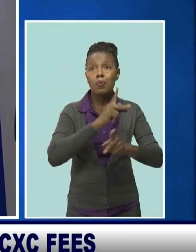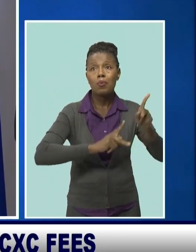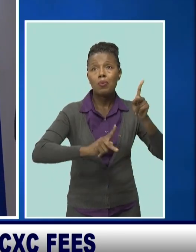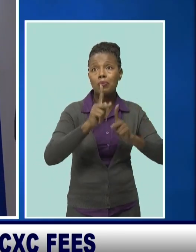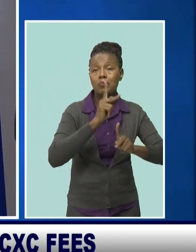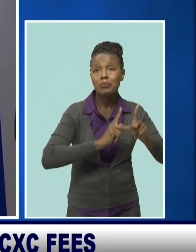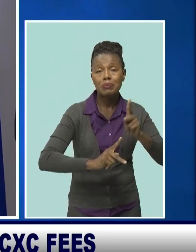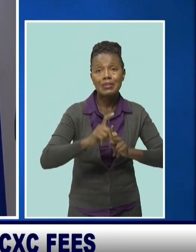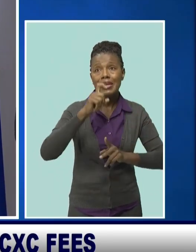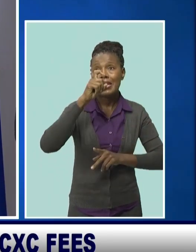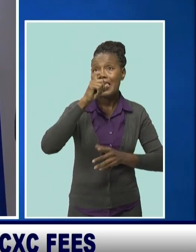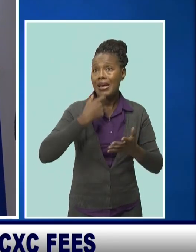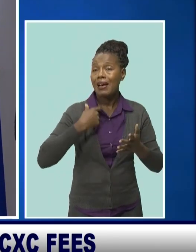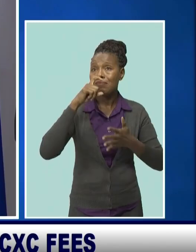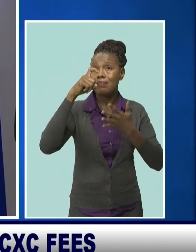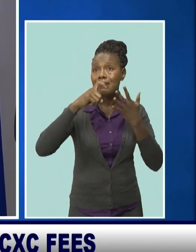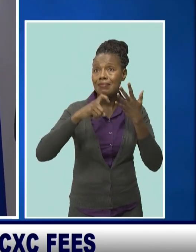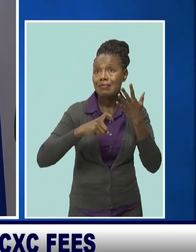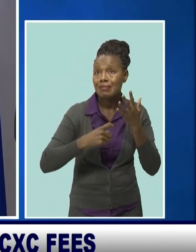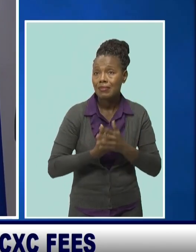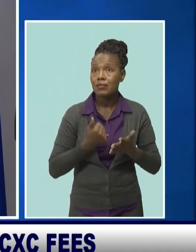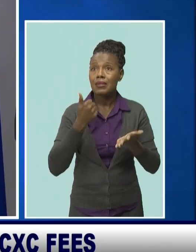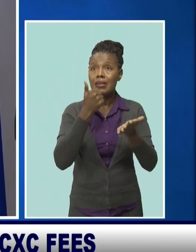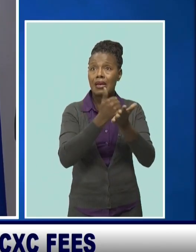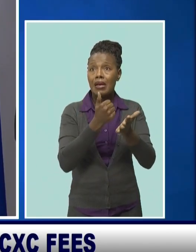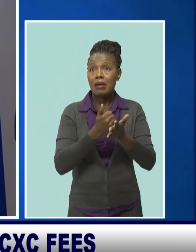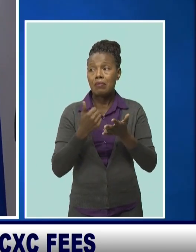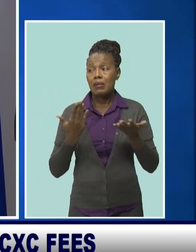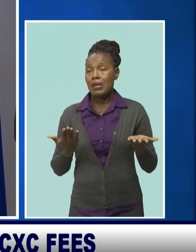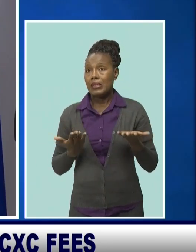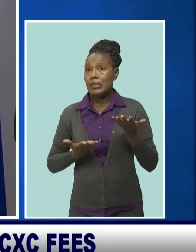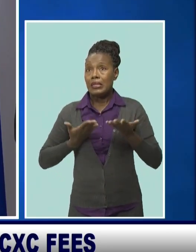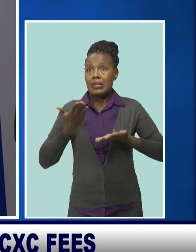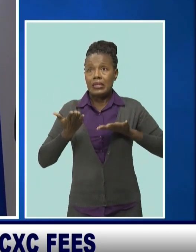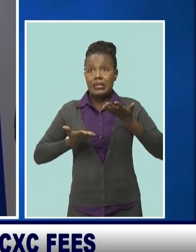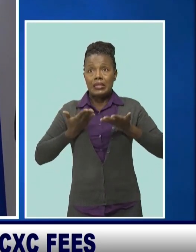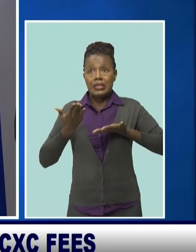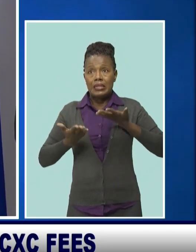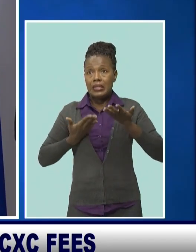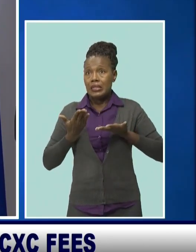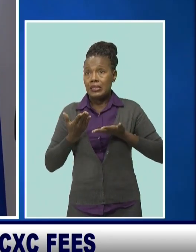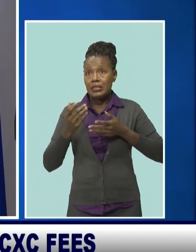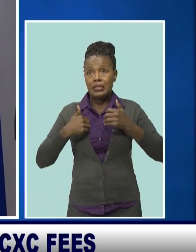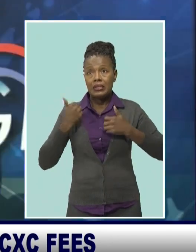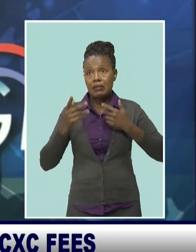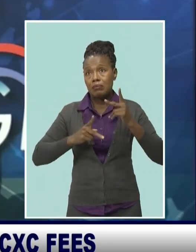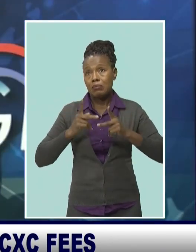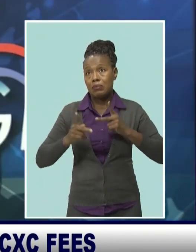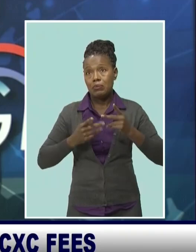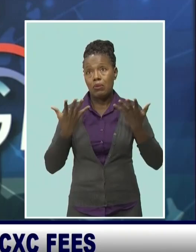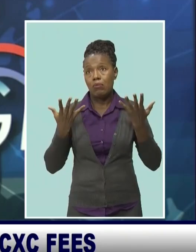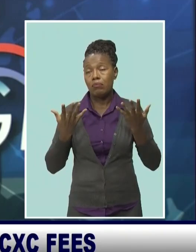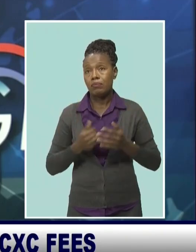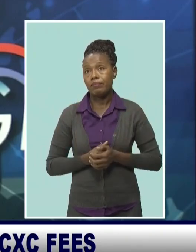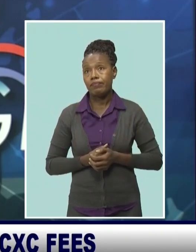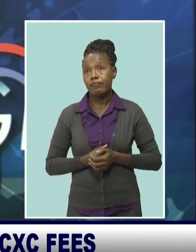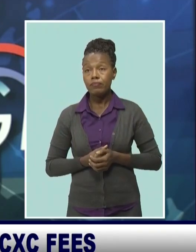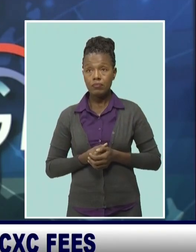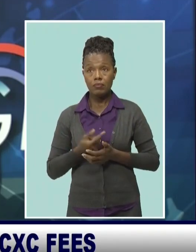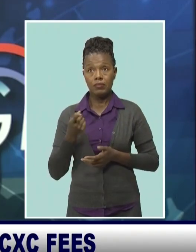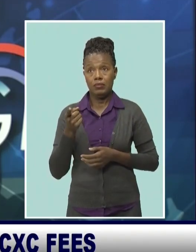vulnerable than others to ensure that we do not disenfranchise our young people. Ms. McConney